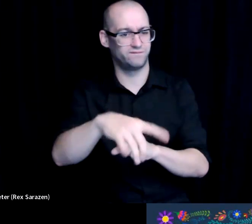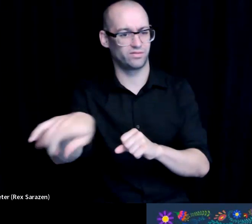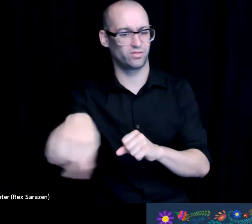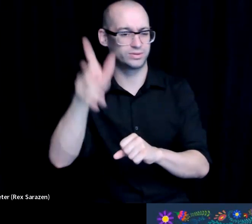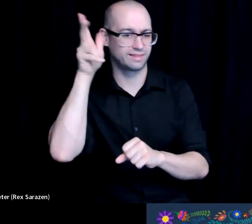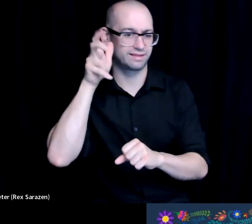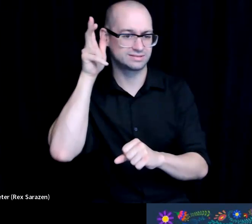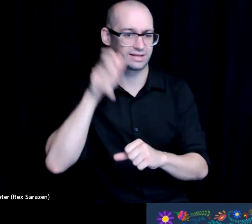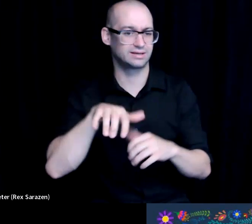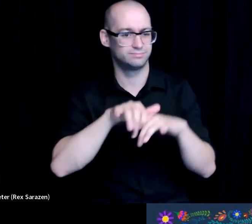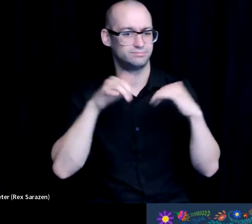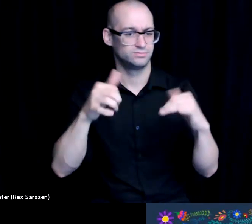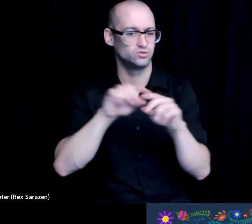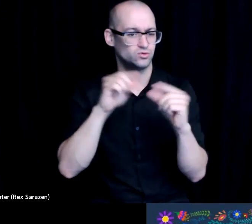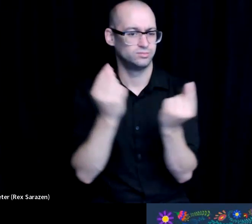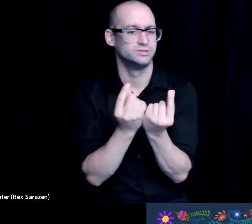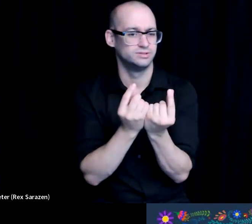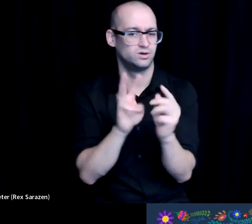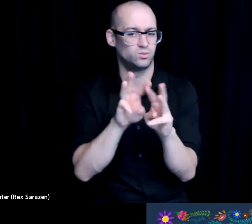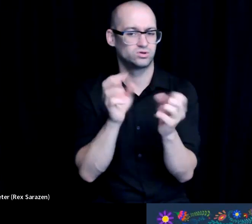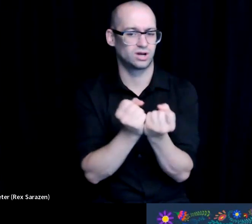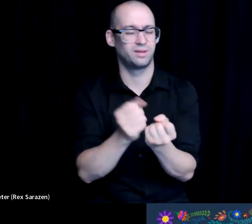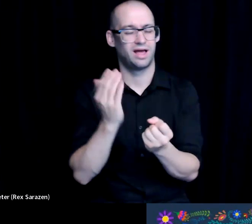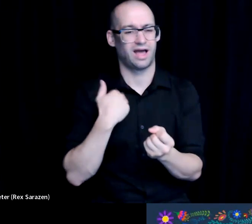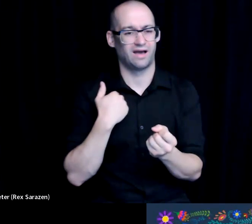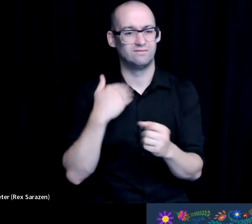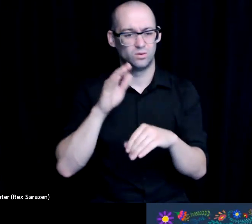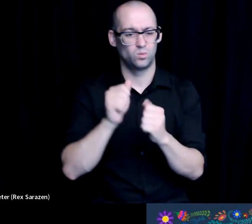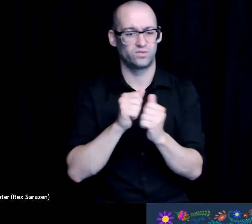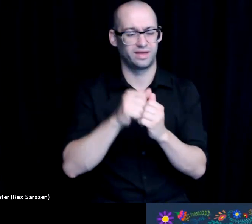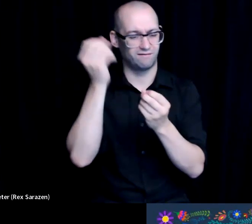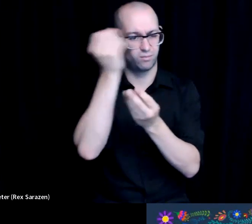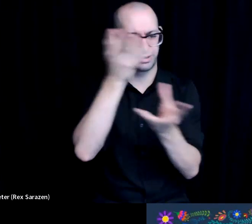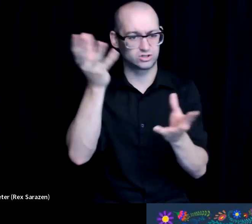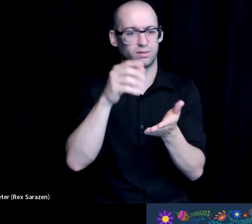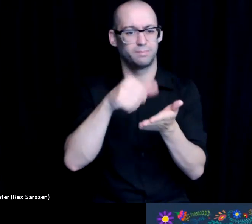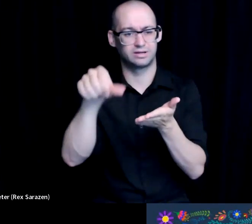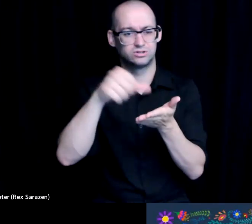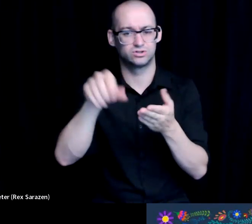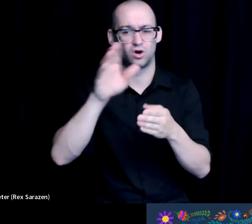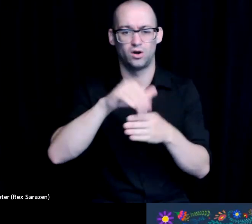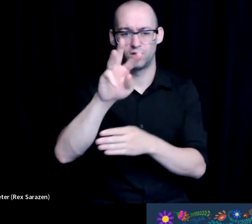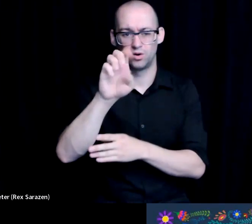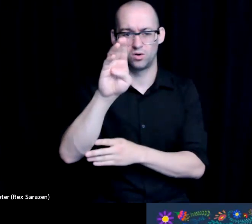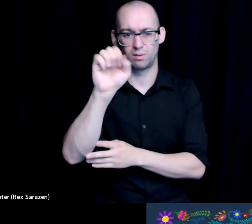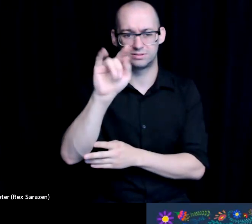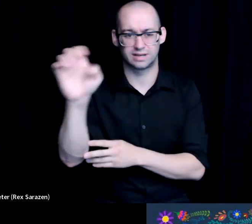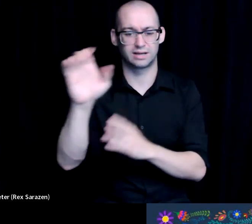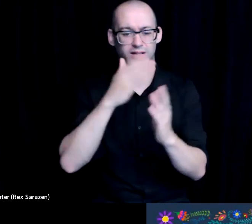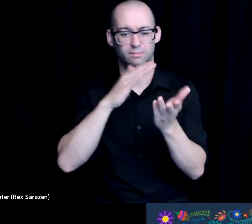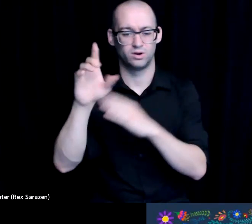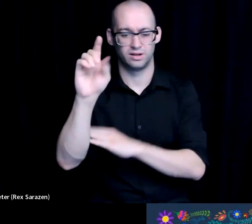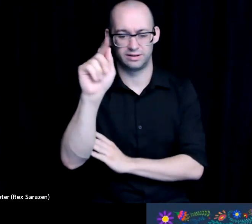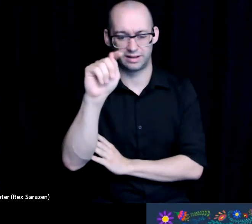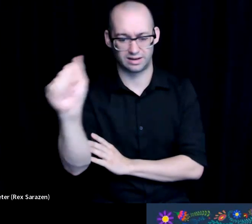listening sessions in these informational one-pagers that I'll share in the chat on our website under community data. And you'll